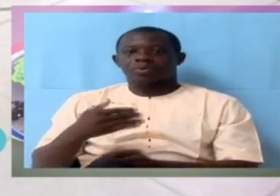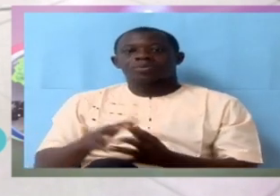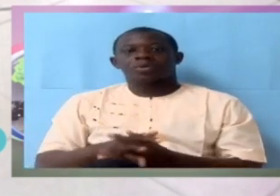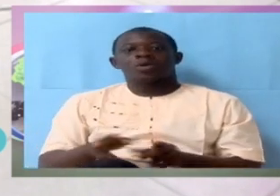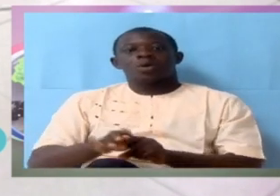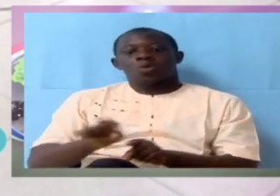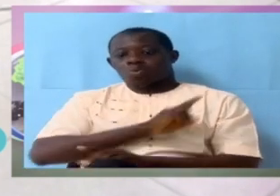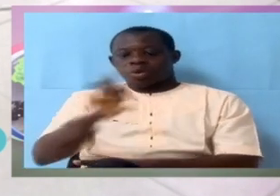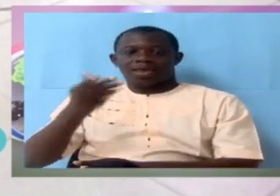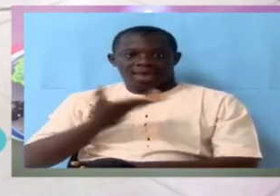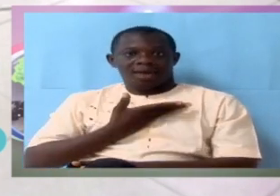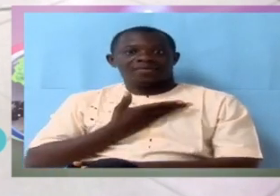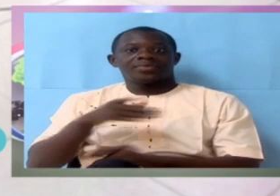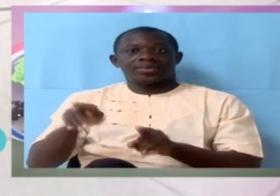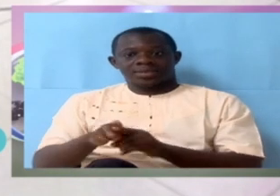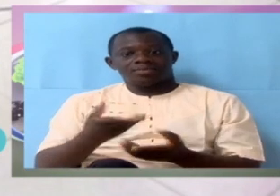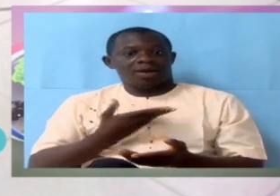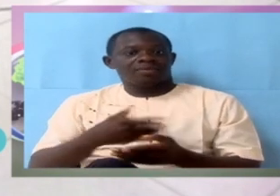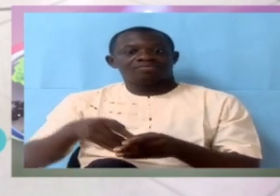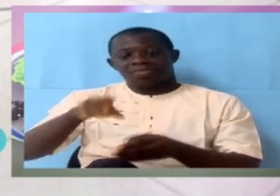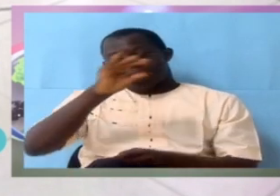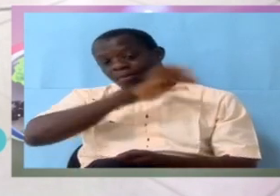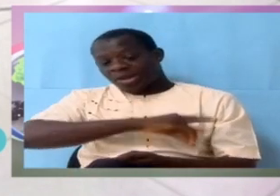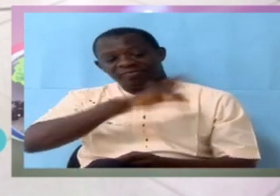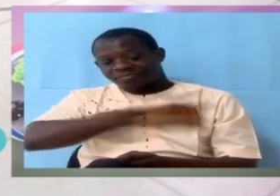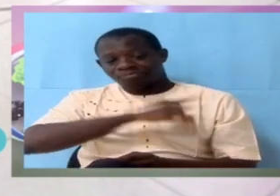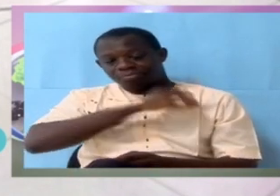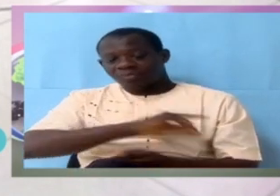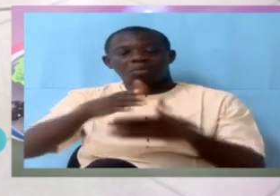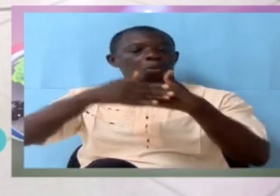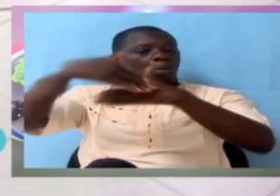we have derived a very, very big benefit from this program.